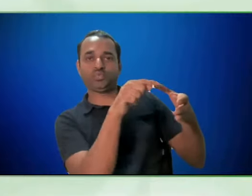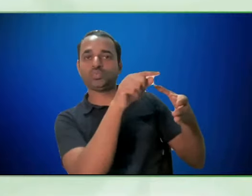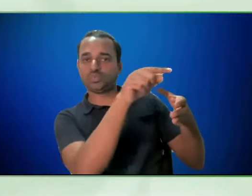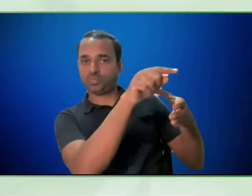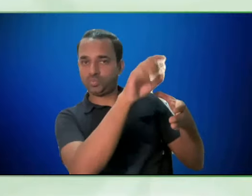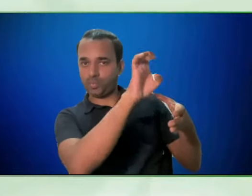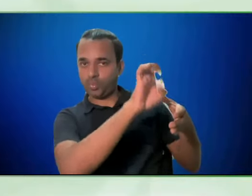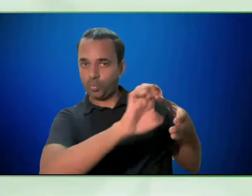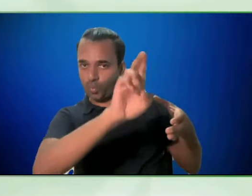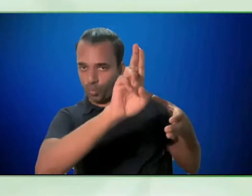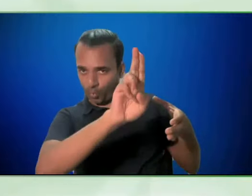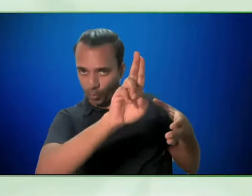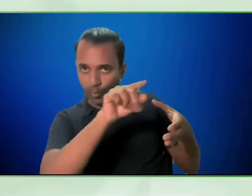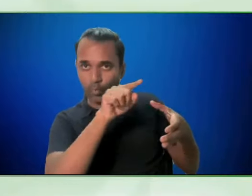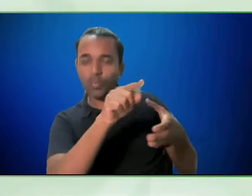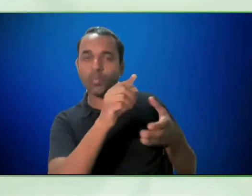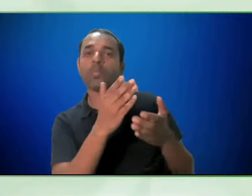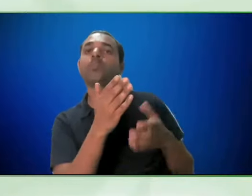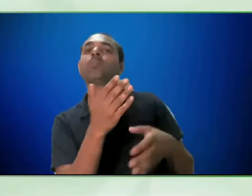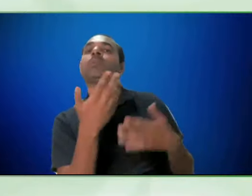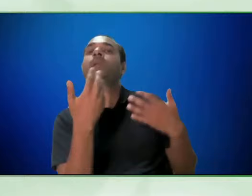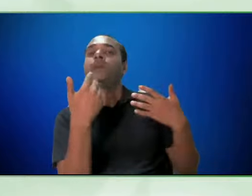of these kind of studies.